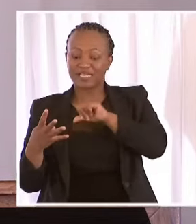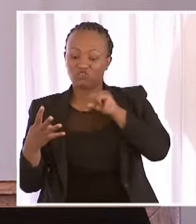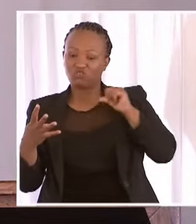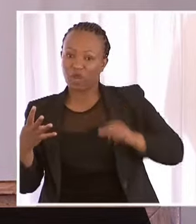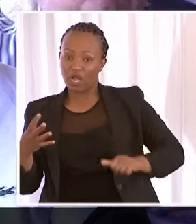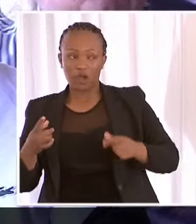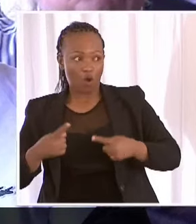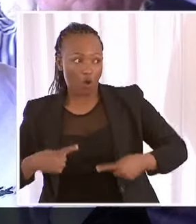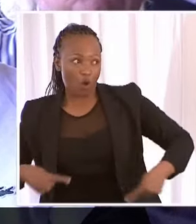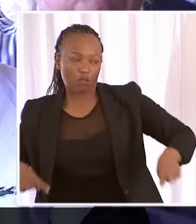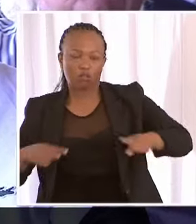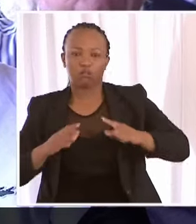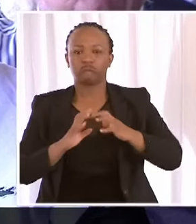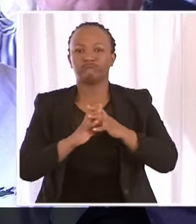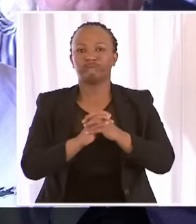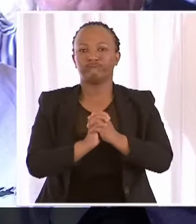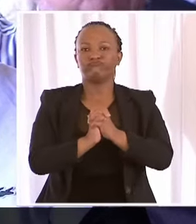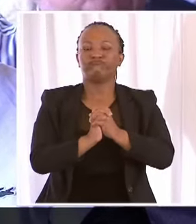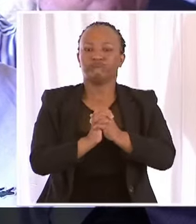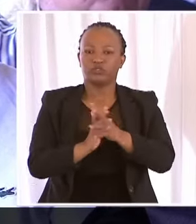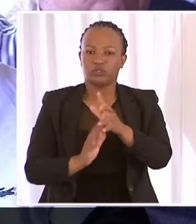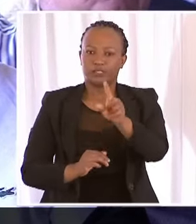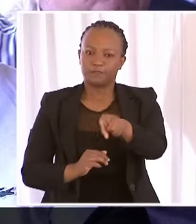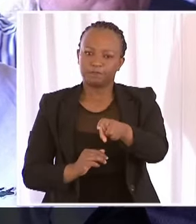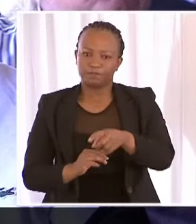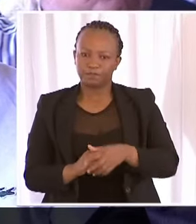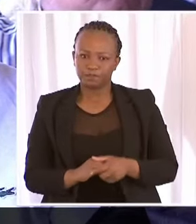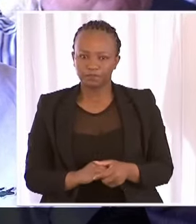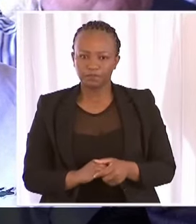order. And in terms of that,